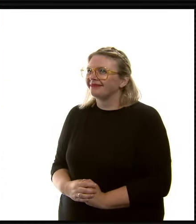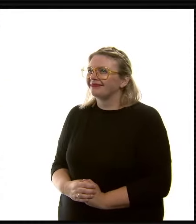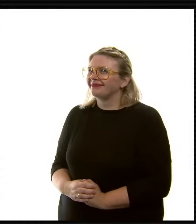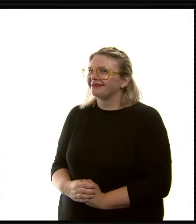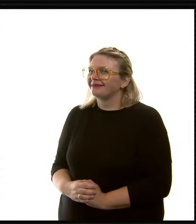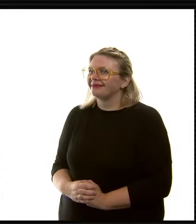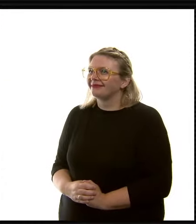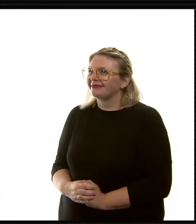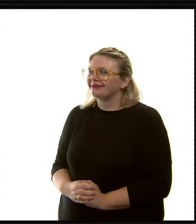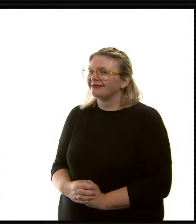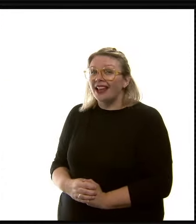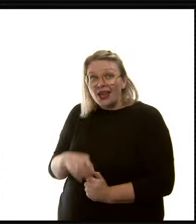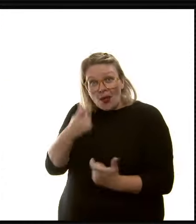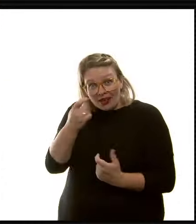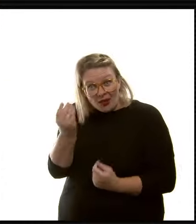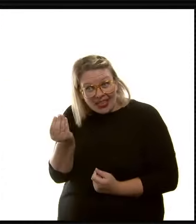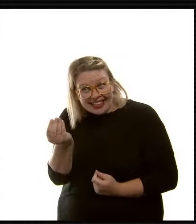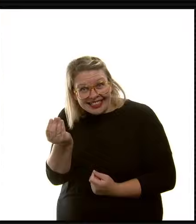Are you looking for these? Oh.